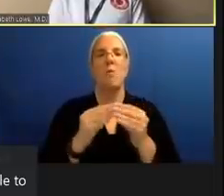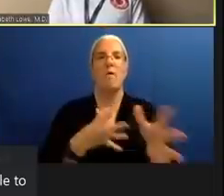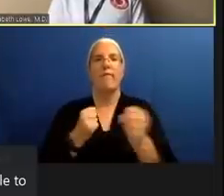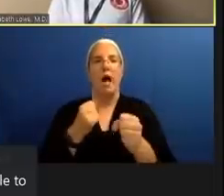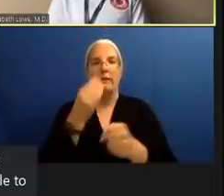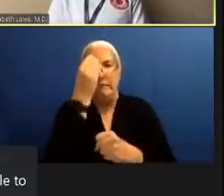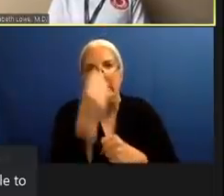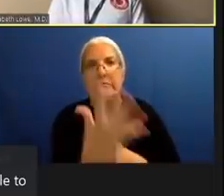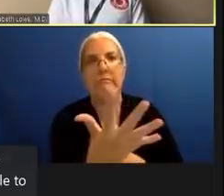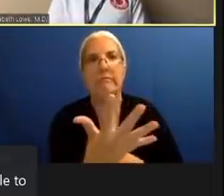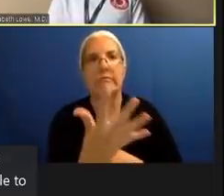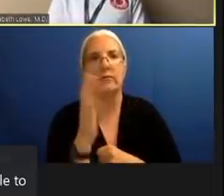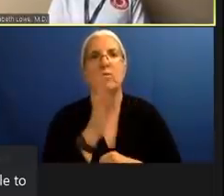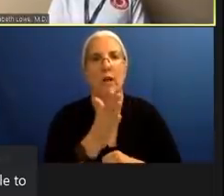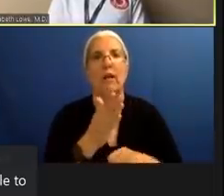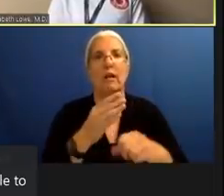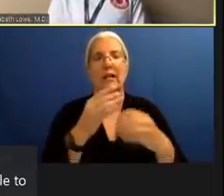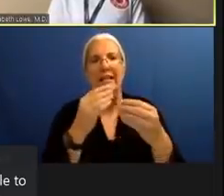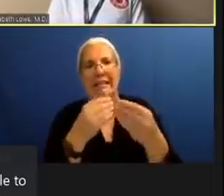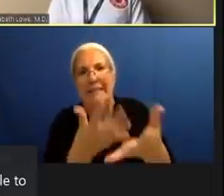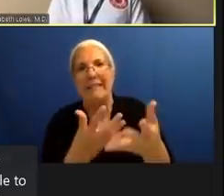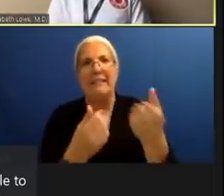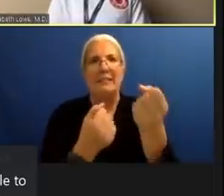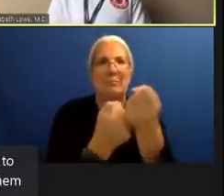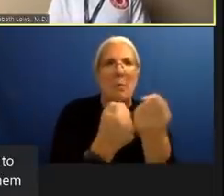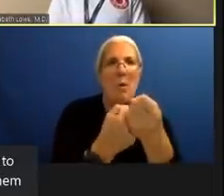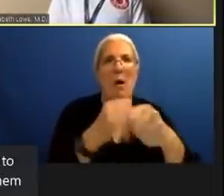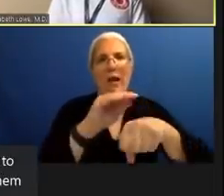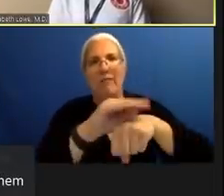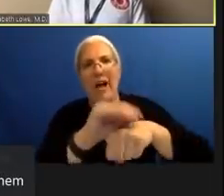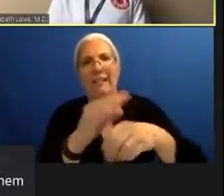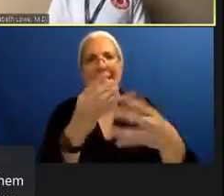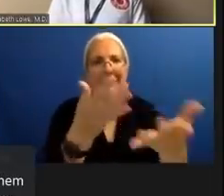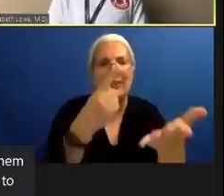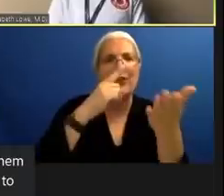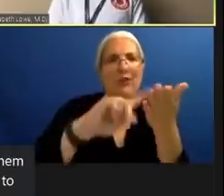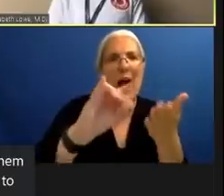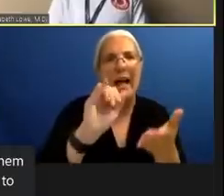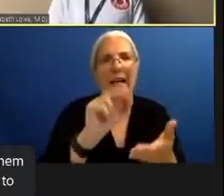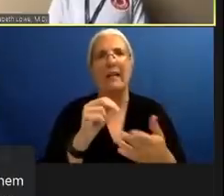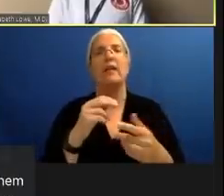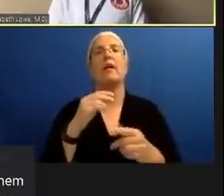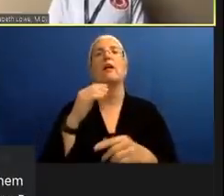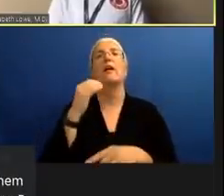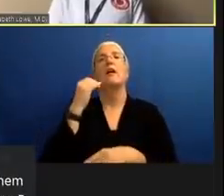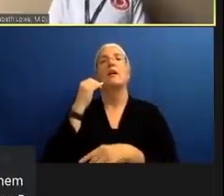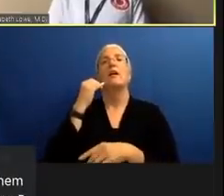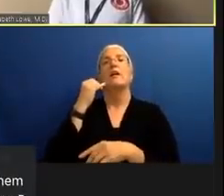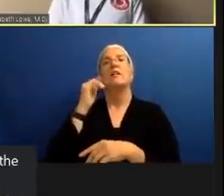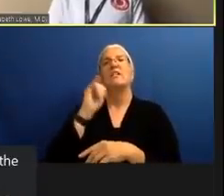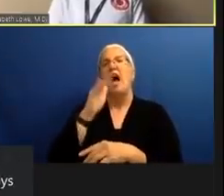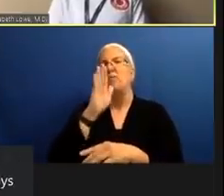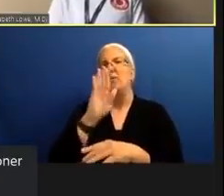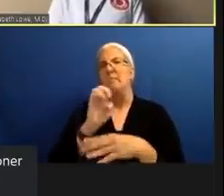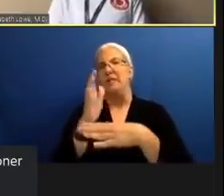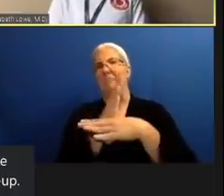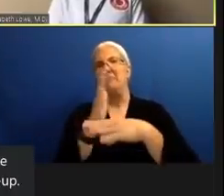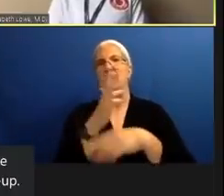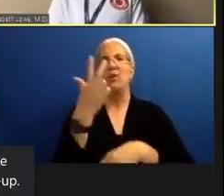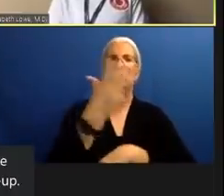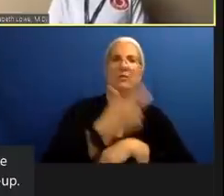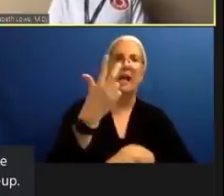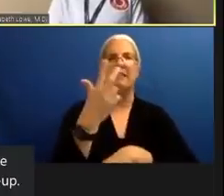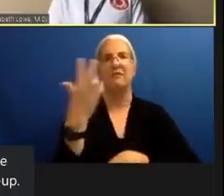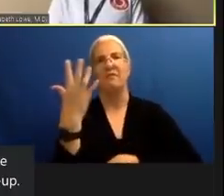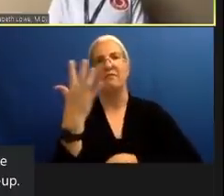up. But usually 3 to 5 days, we like to think 5 to 7 sometimes, depending on